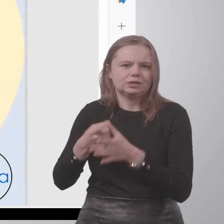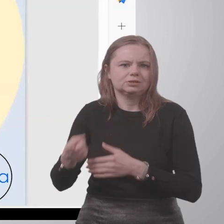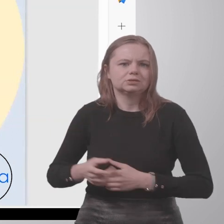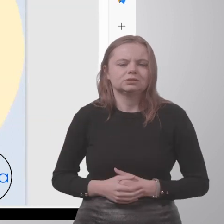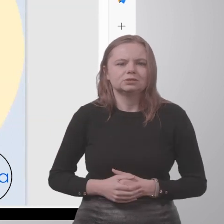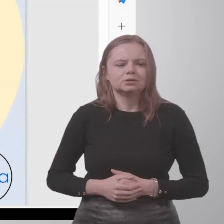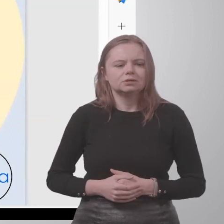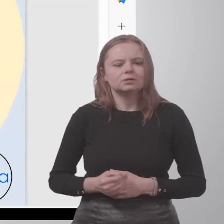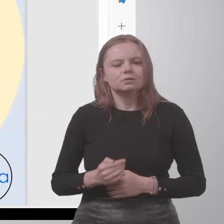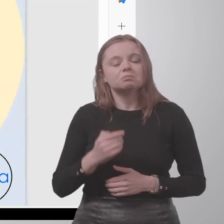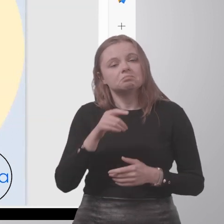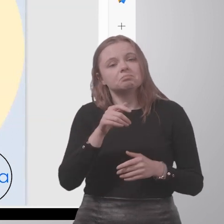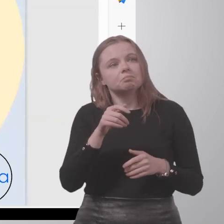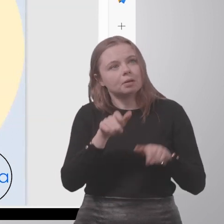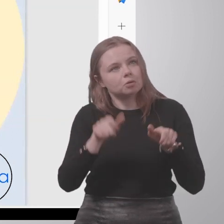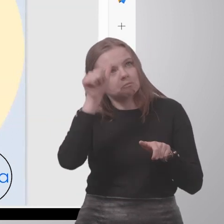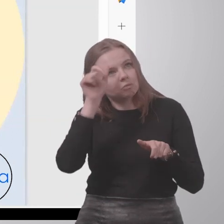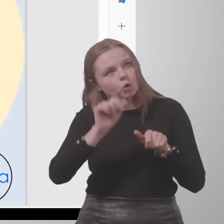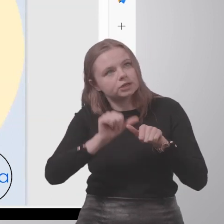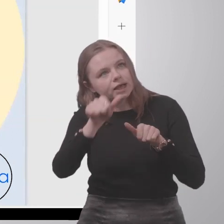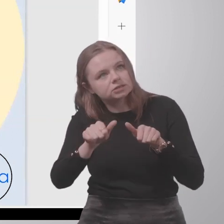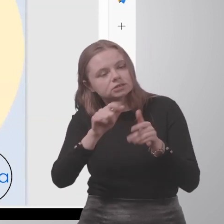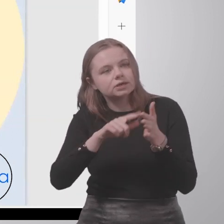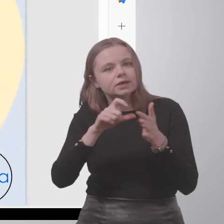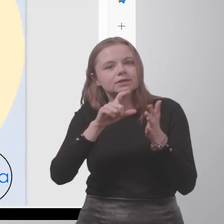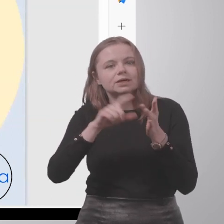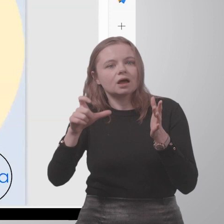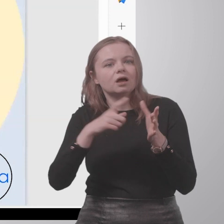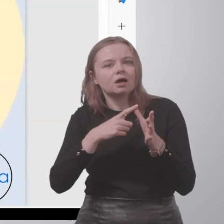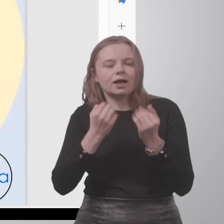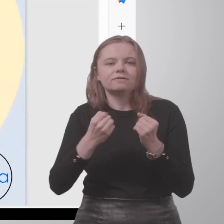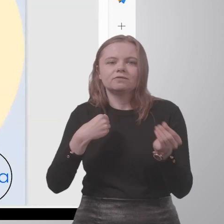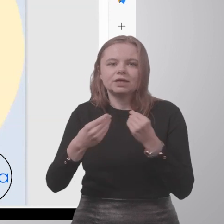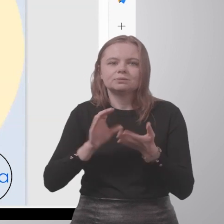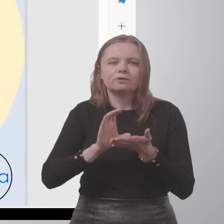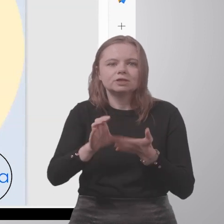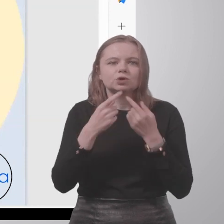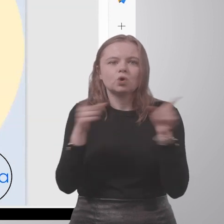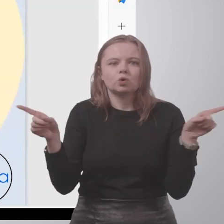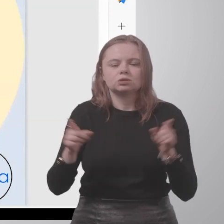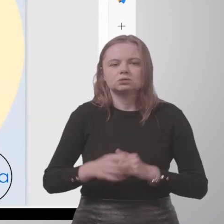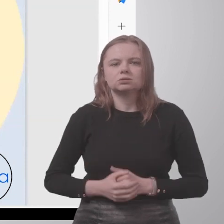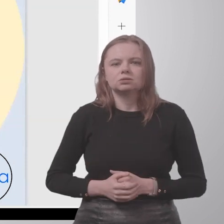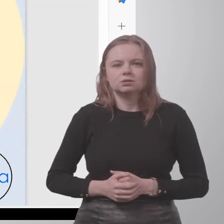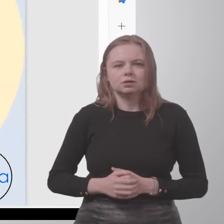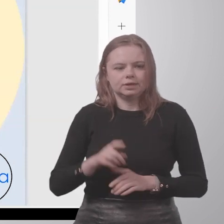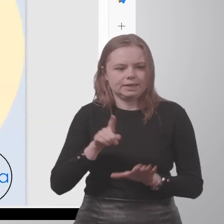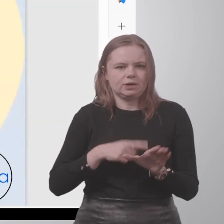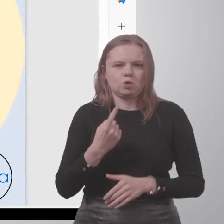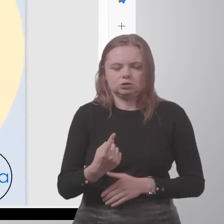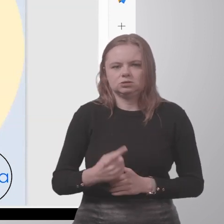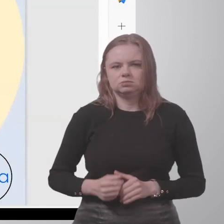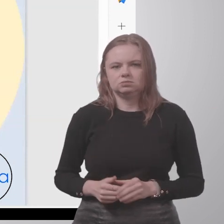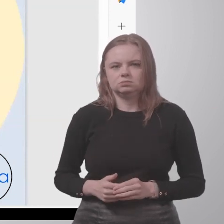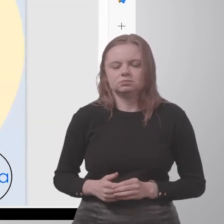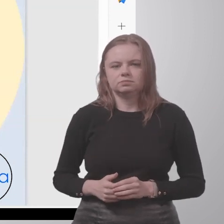I think it's important that people have a rough idea what's coming next for EDICa. So there is a flexible fund call, which is in year